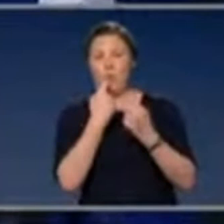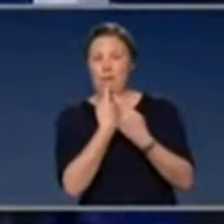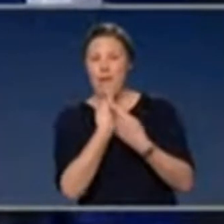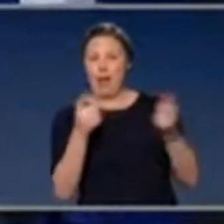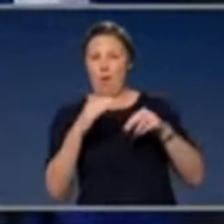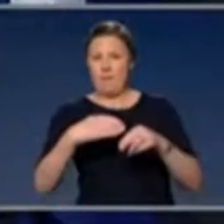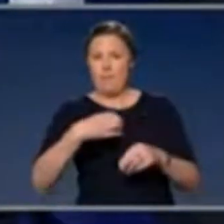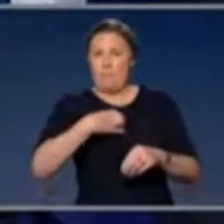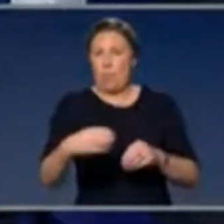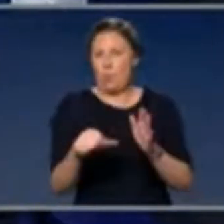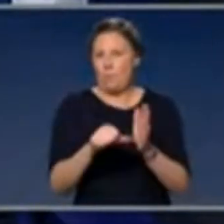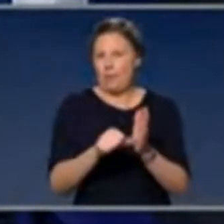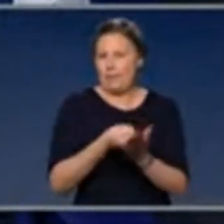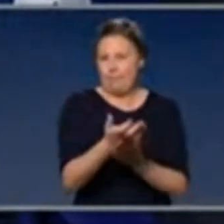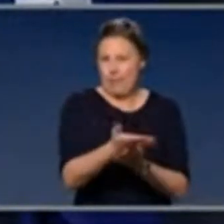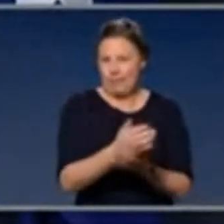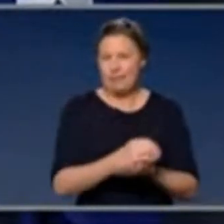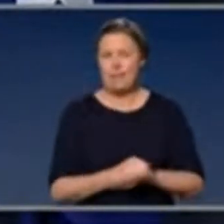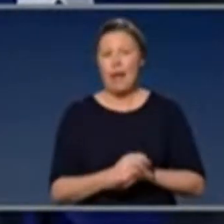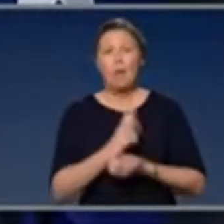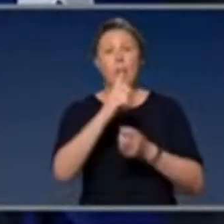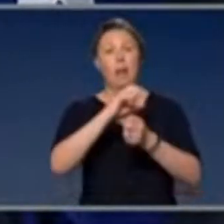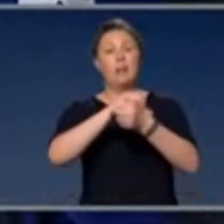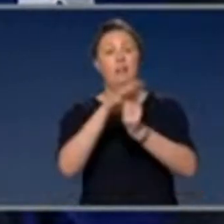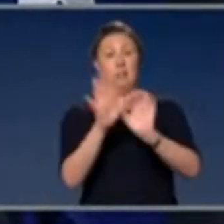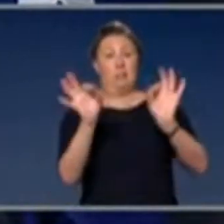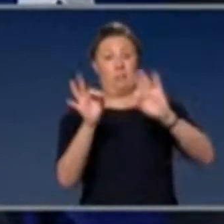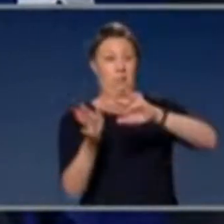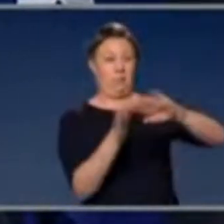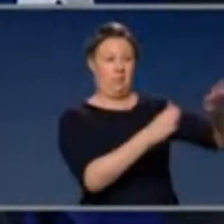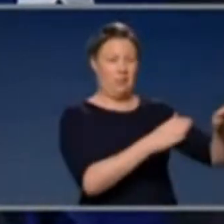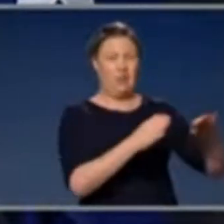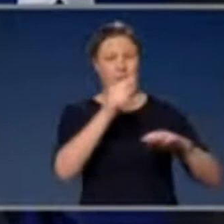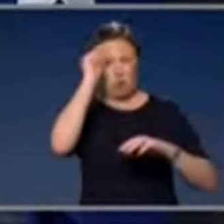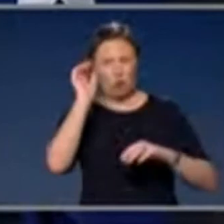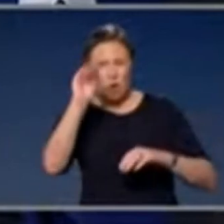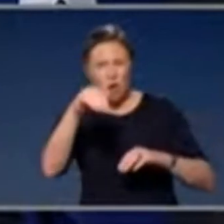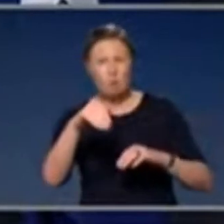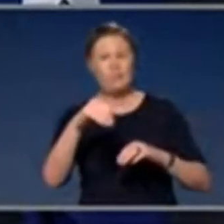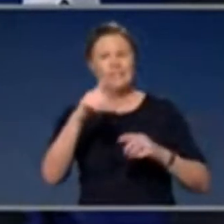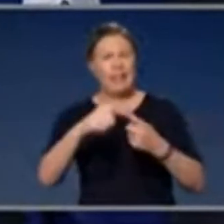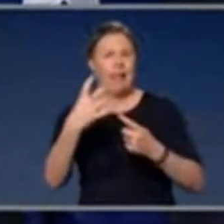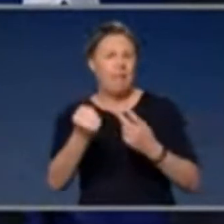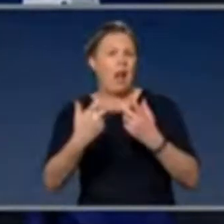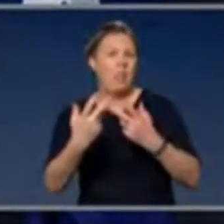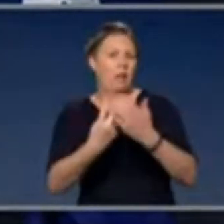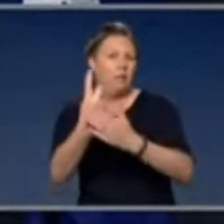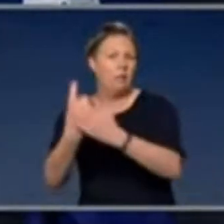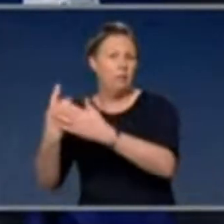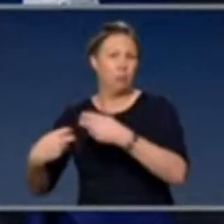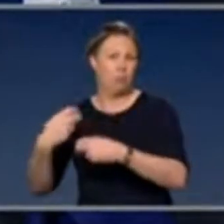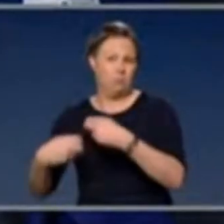There are the issues that, regardless of a pandemic, that we would need to continue to address. And then there are the